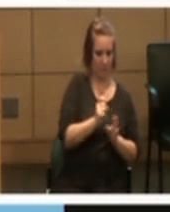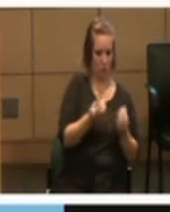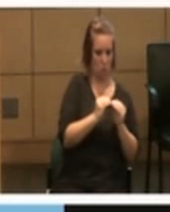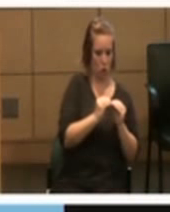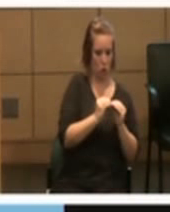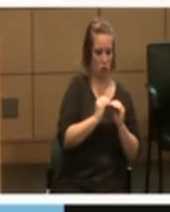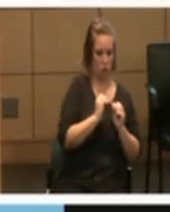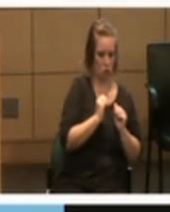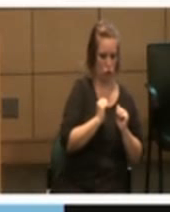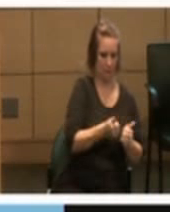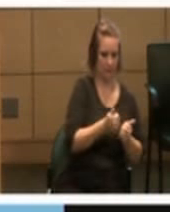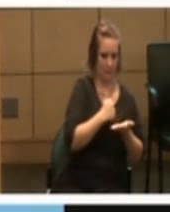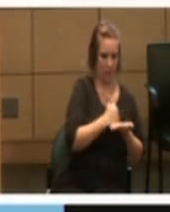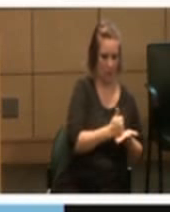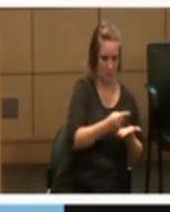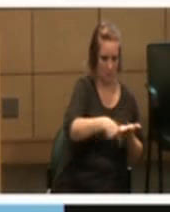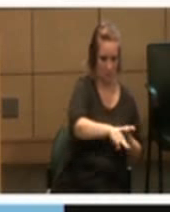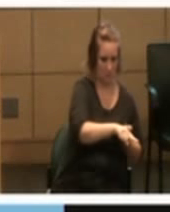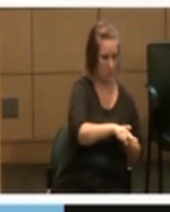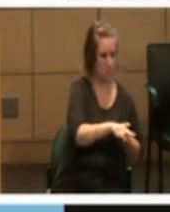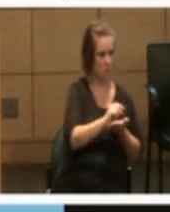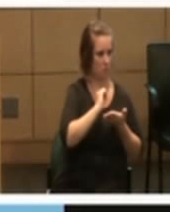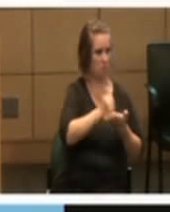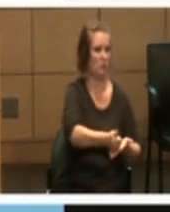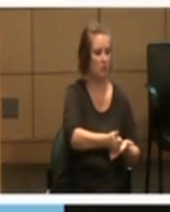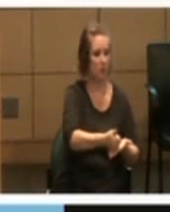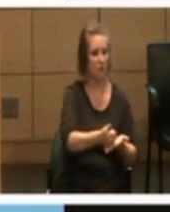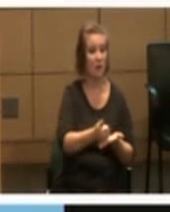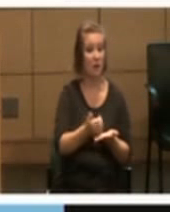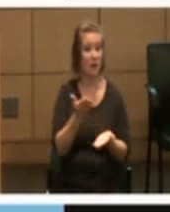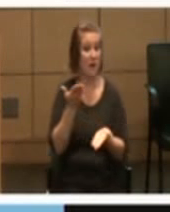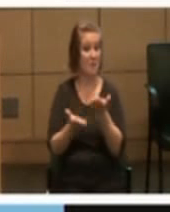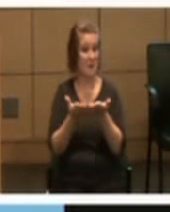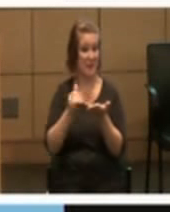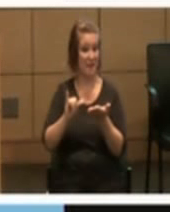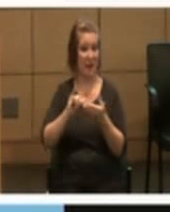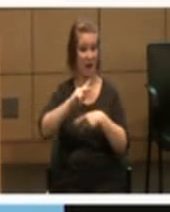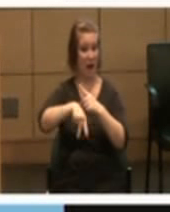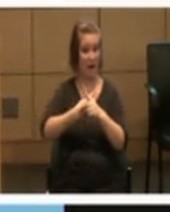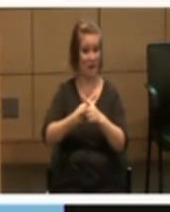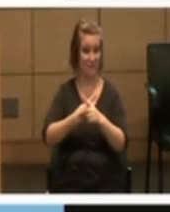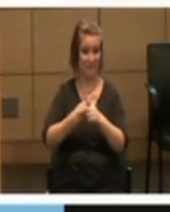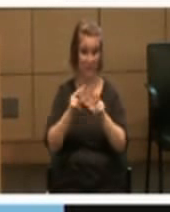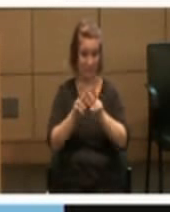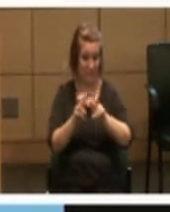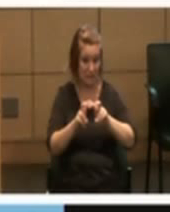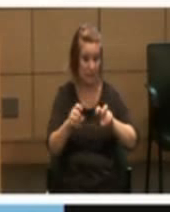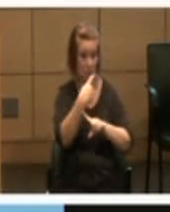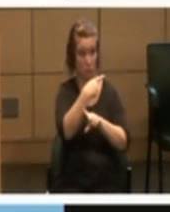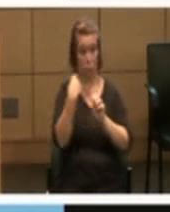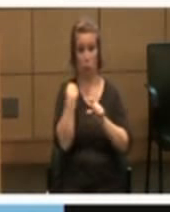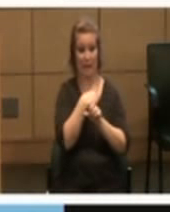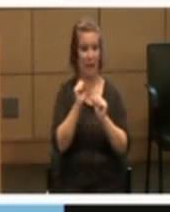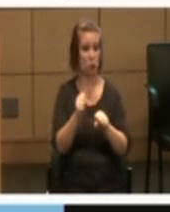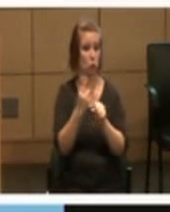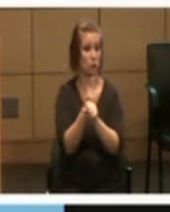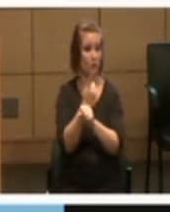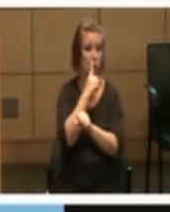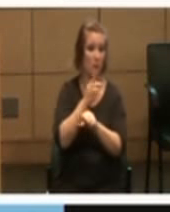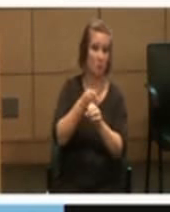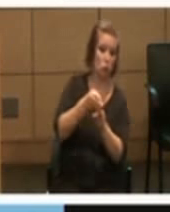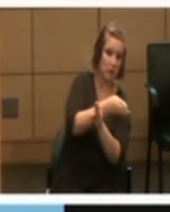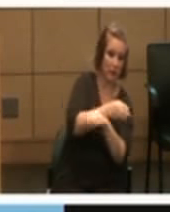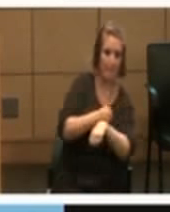with. And then maybe this kind of two-talker speech masker assessment, maybe this can be used as a pre- and